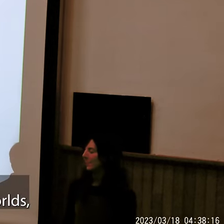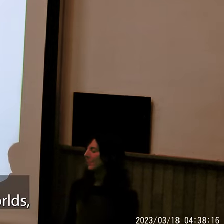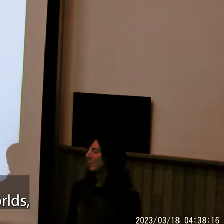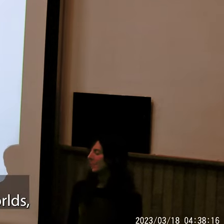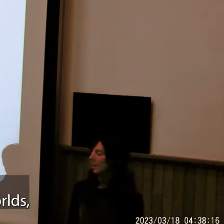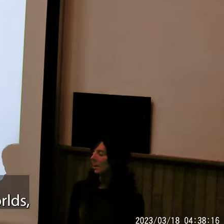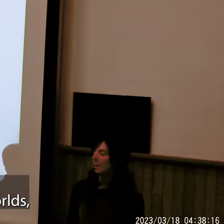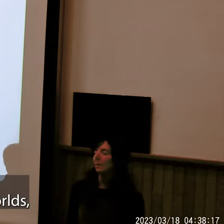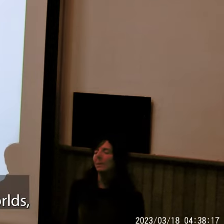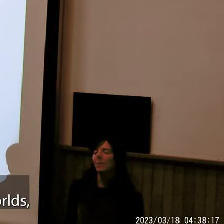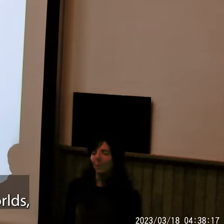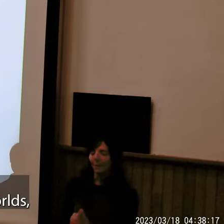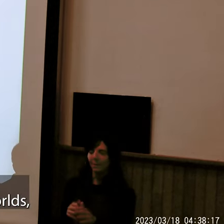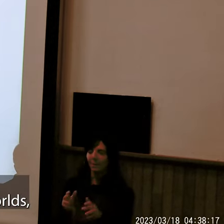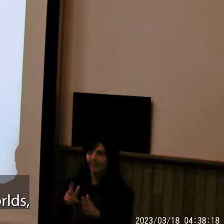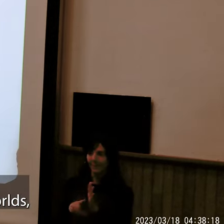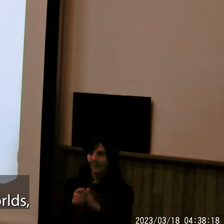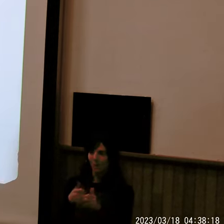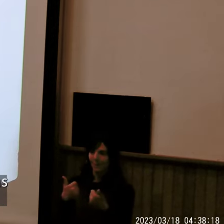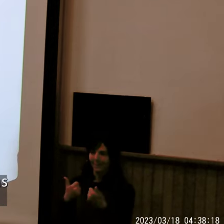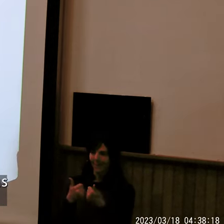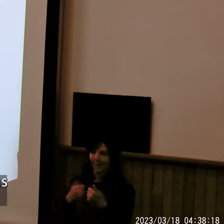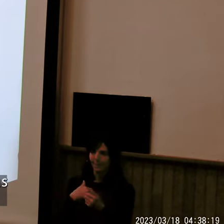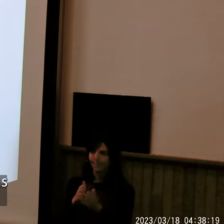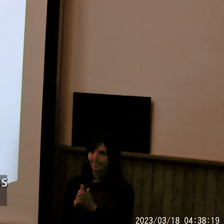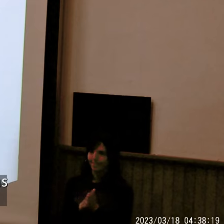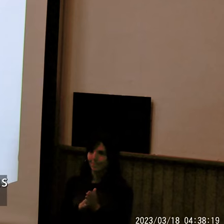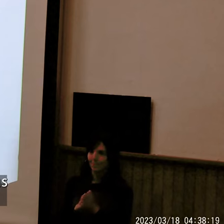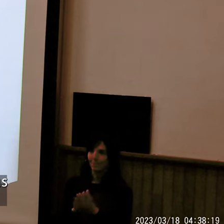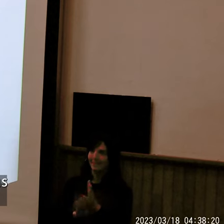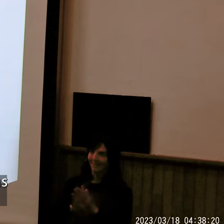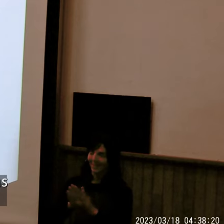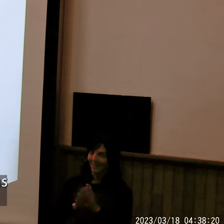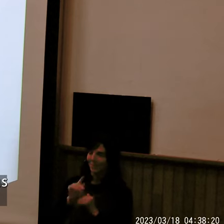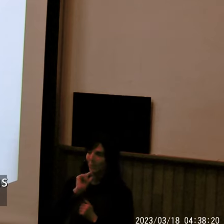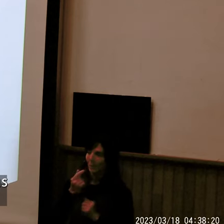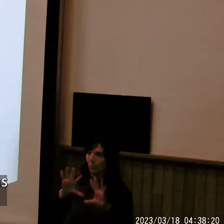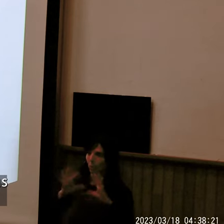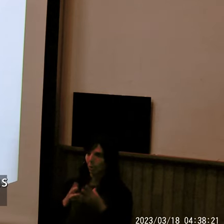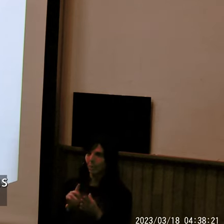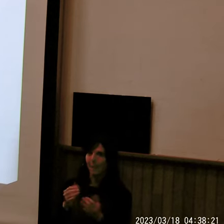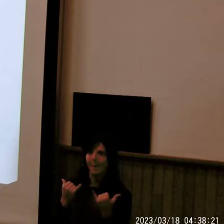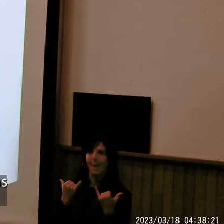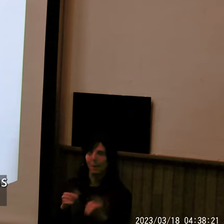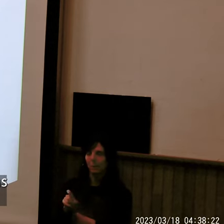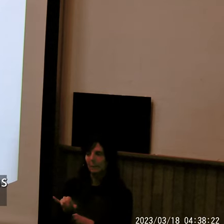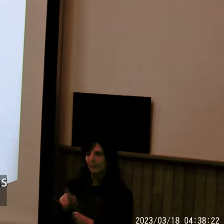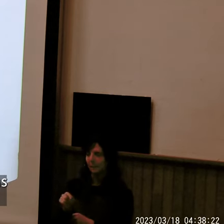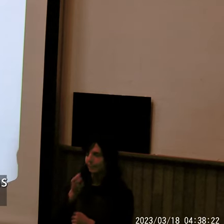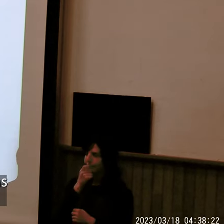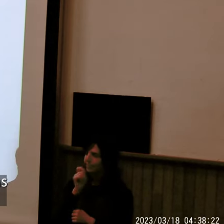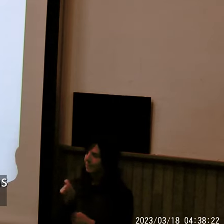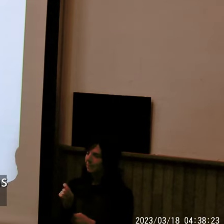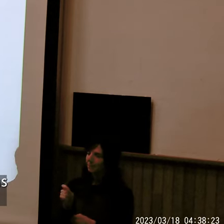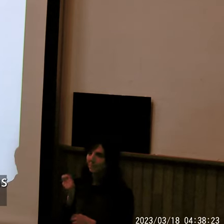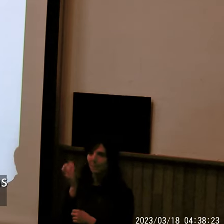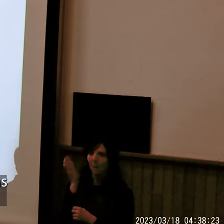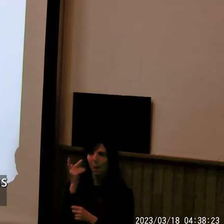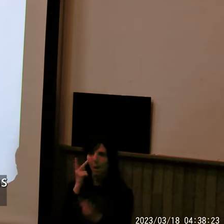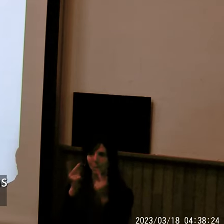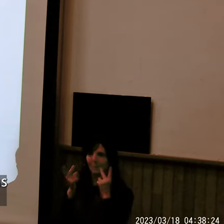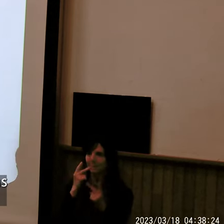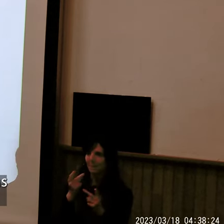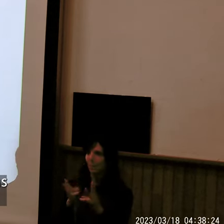games operate as provocations to create queer worlds. And we need those provocations now more than ever. As global climate